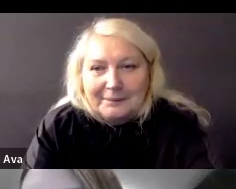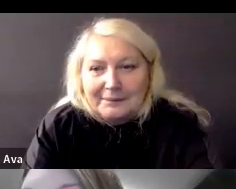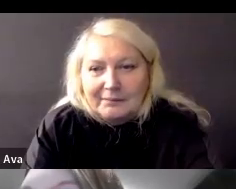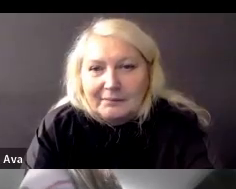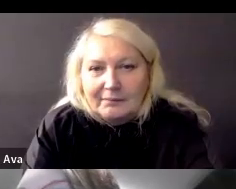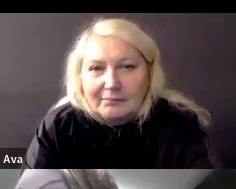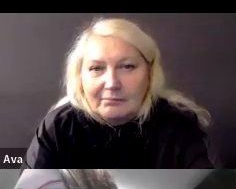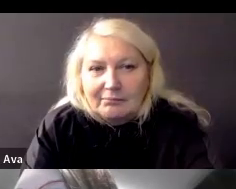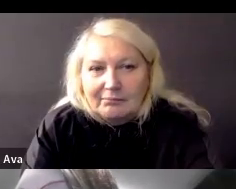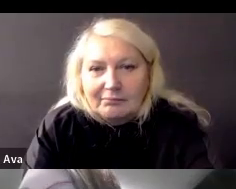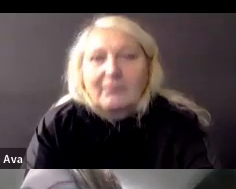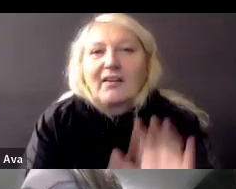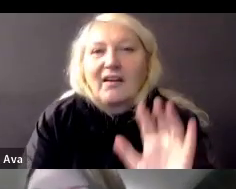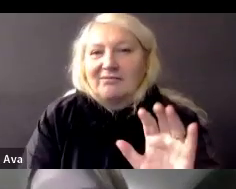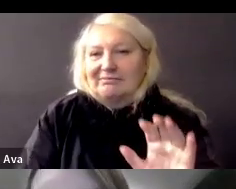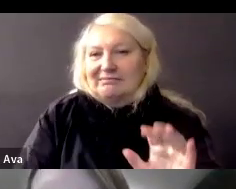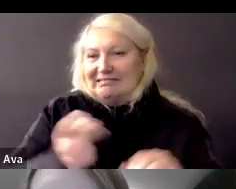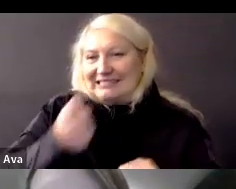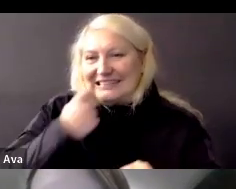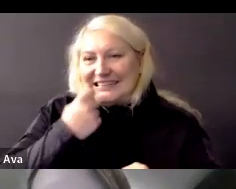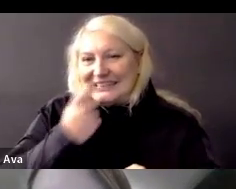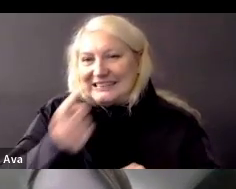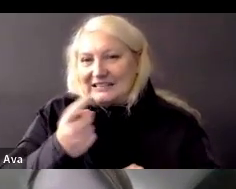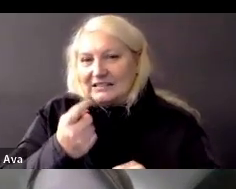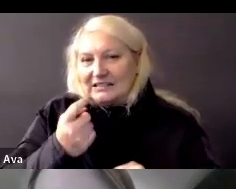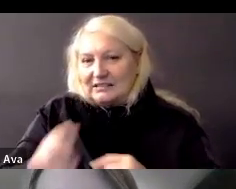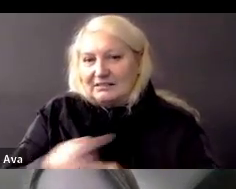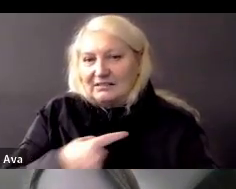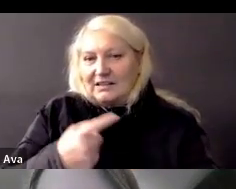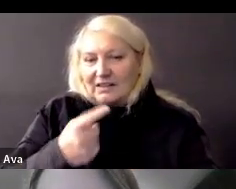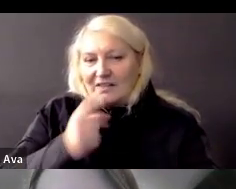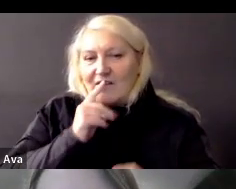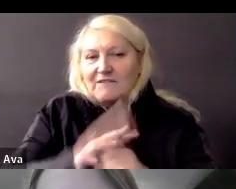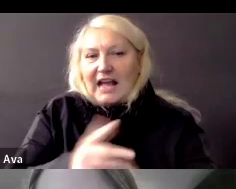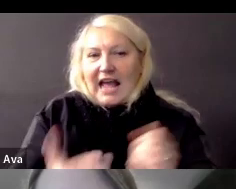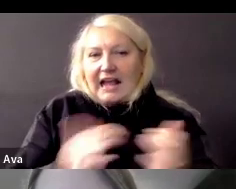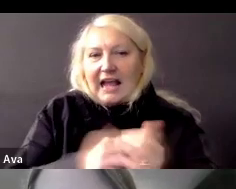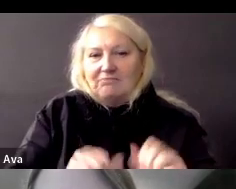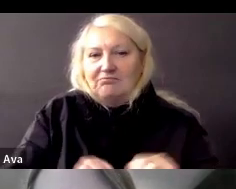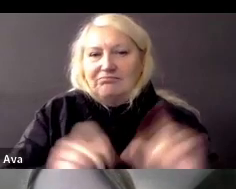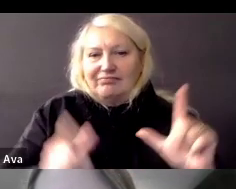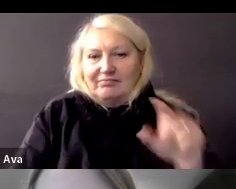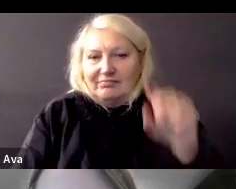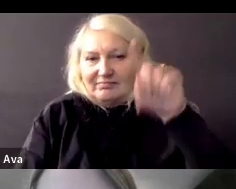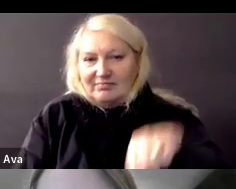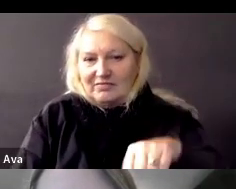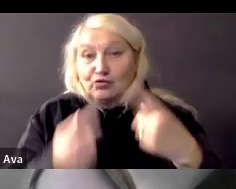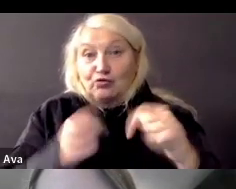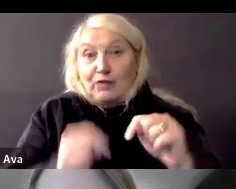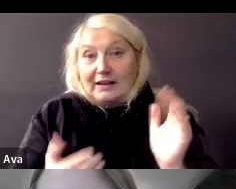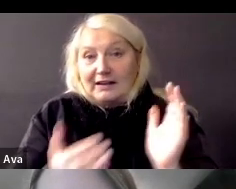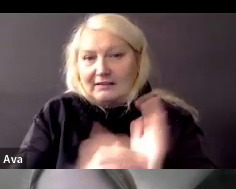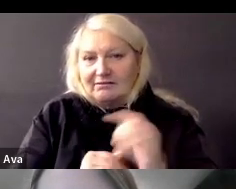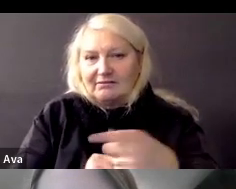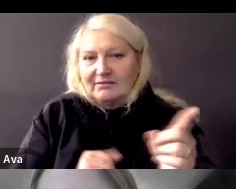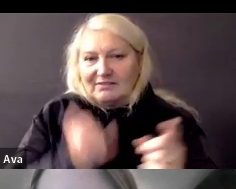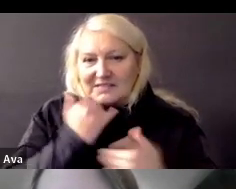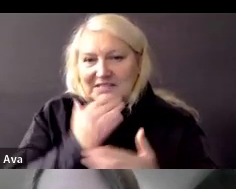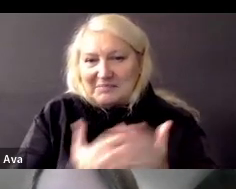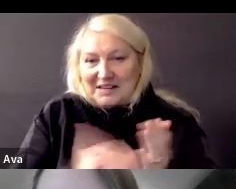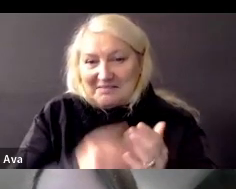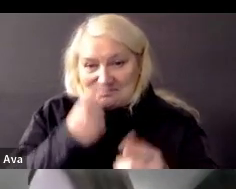So I've just got confirmation that it will be relaunched. So we could try that again if folks wouldn't